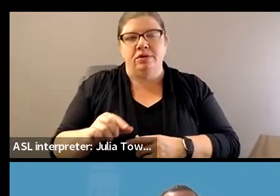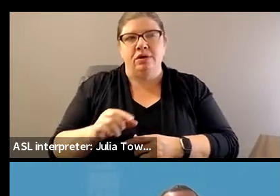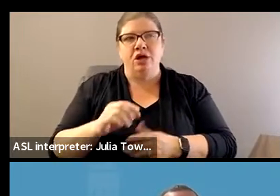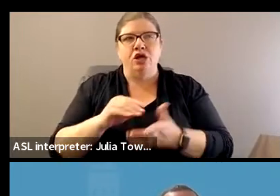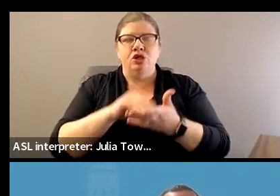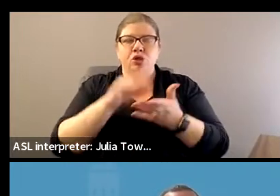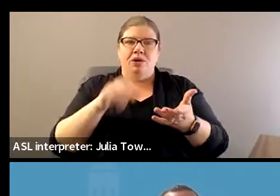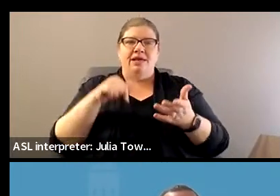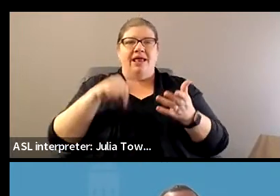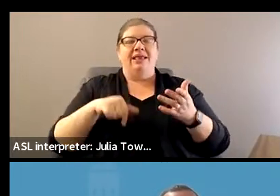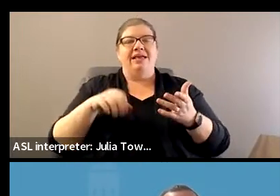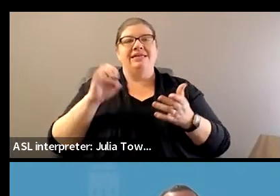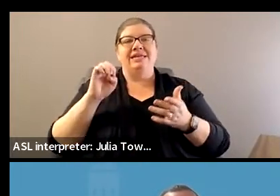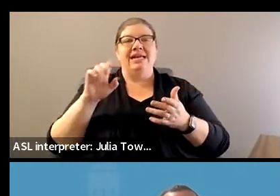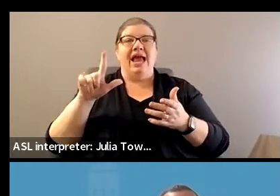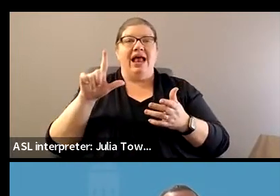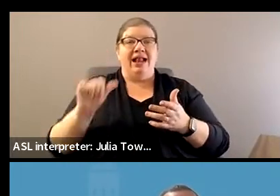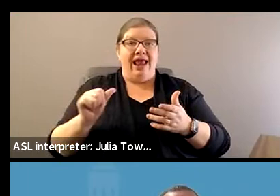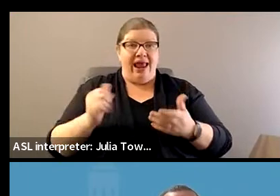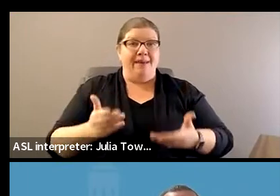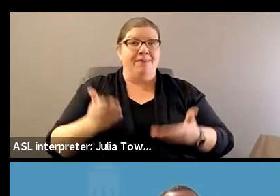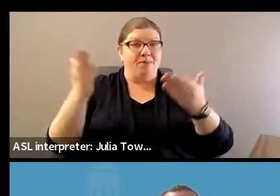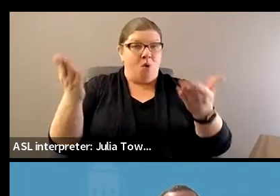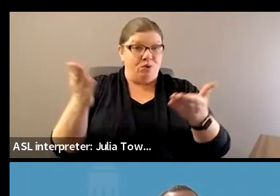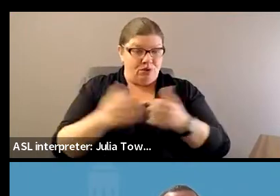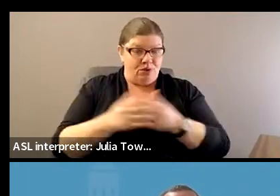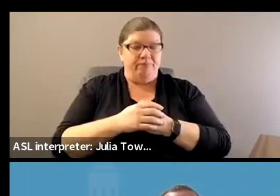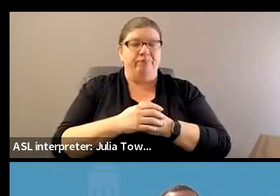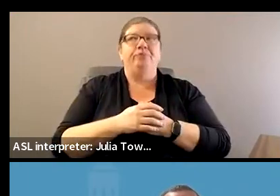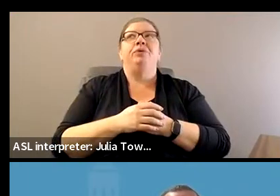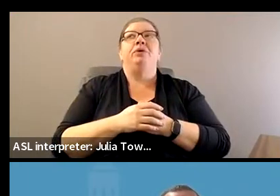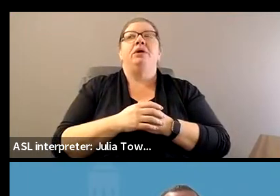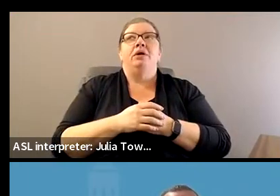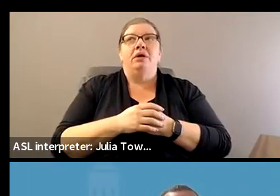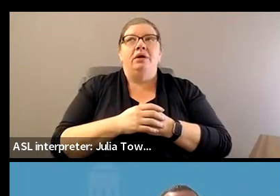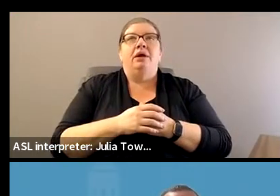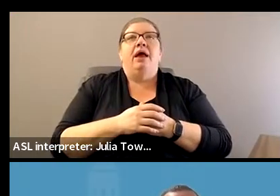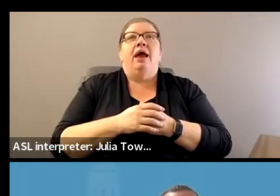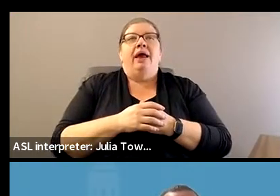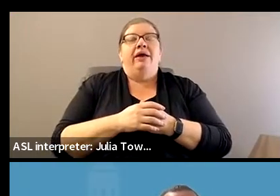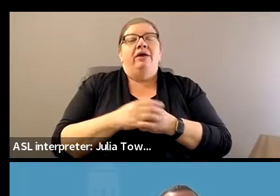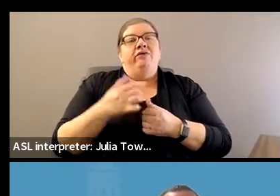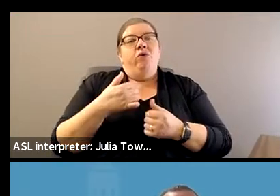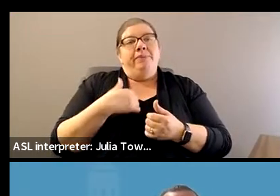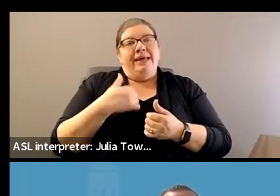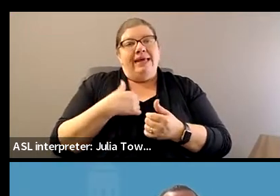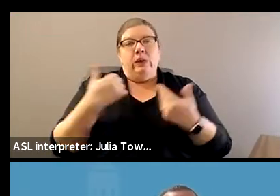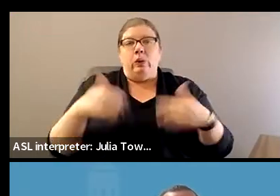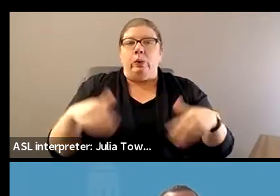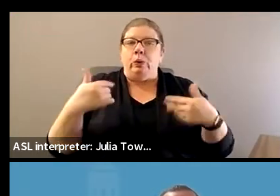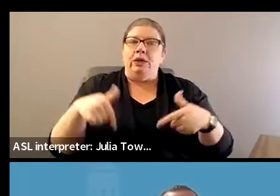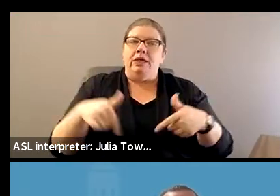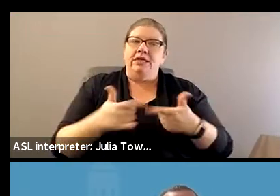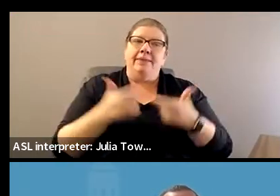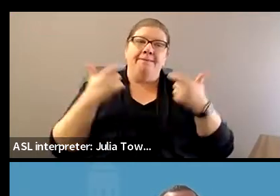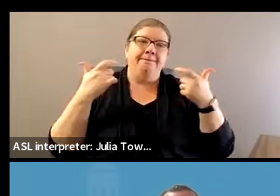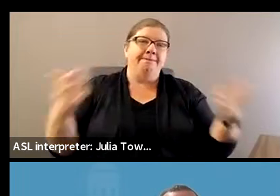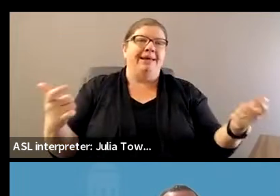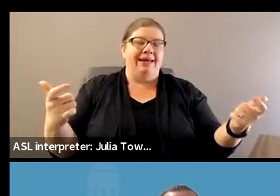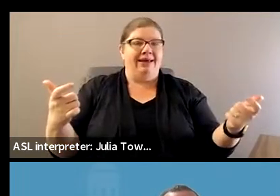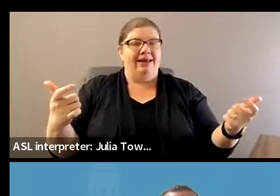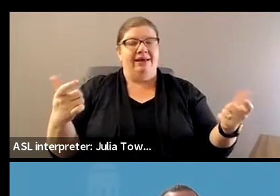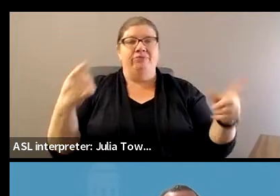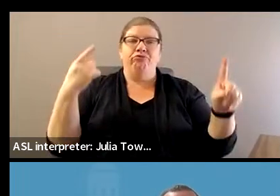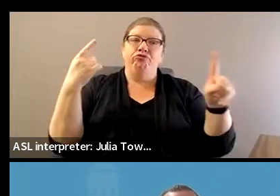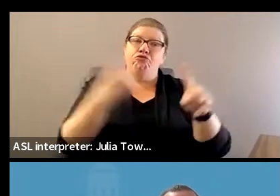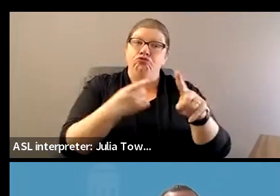ELA proposal that you're bringing. And it's just, to me, this is so big. I mean, what's the headline? The